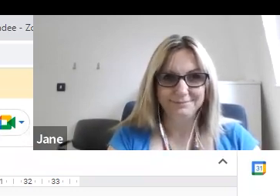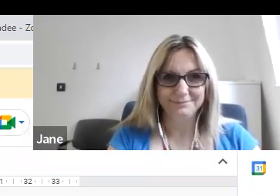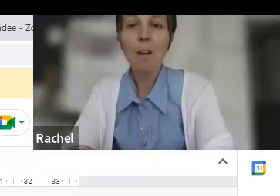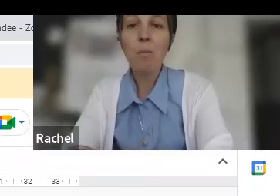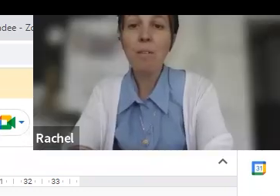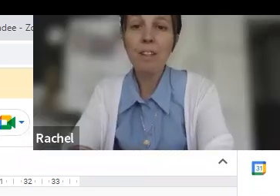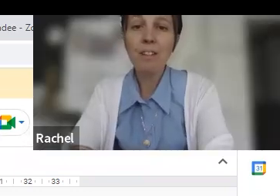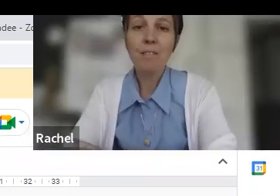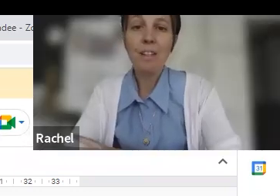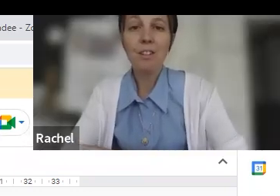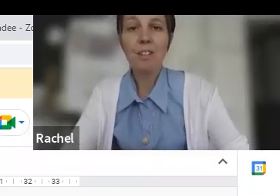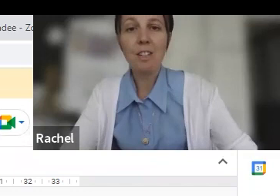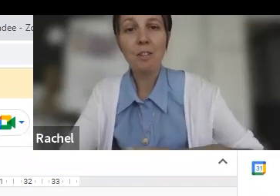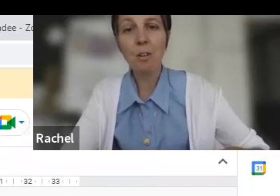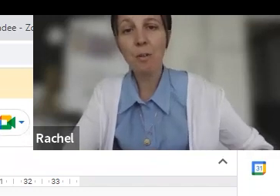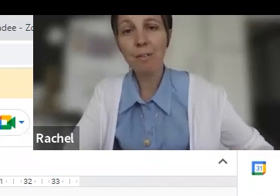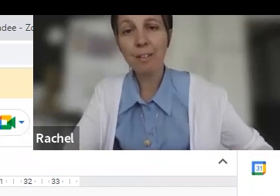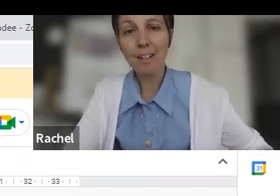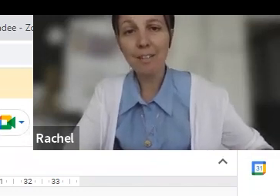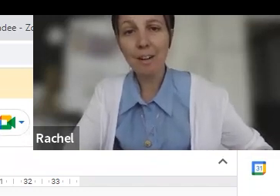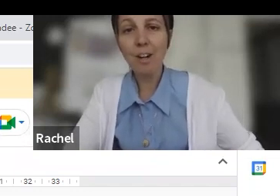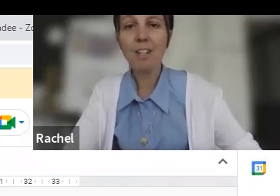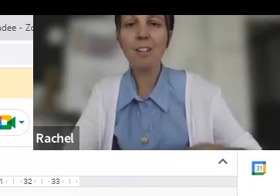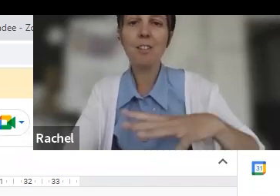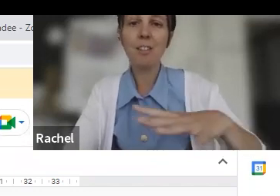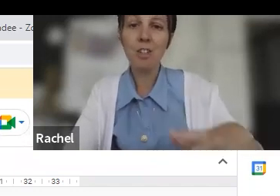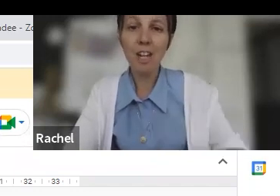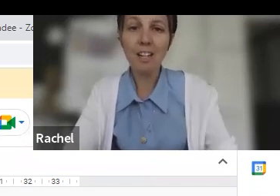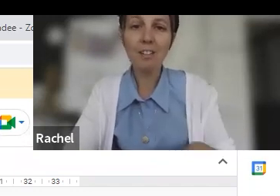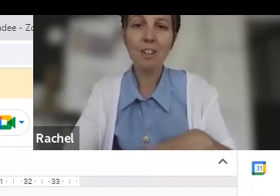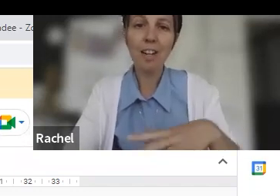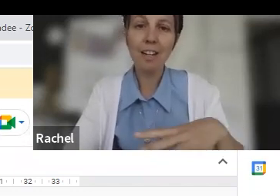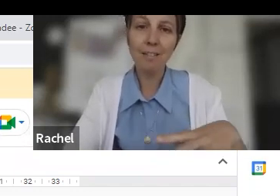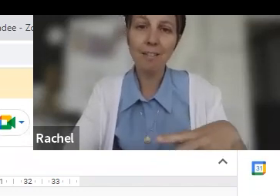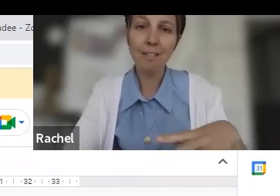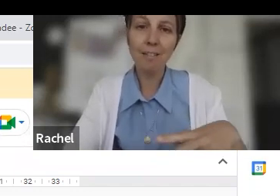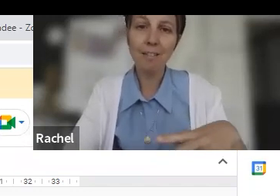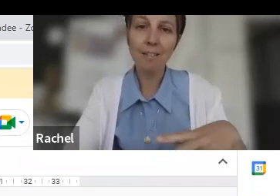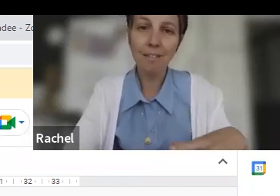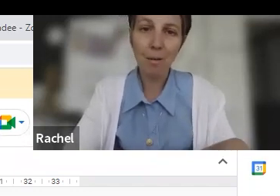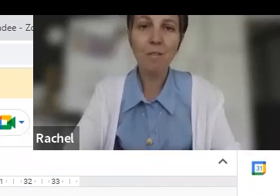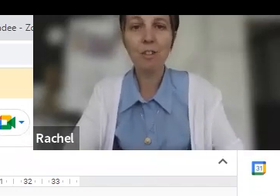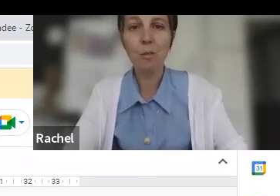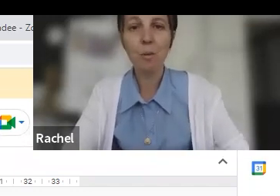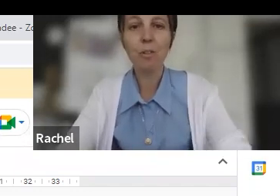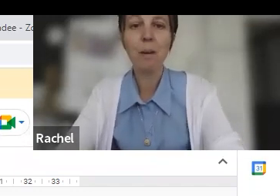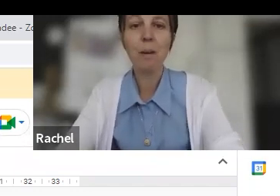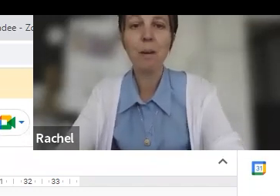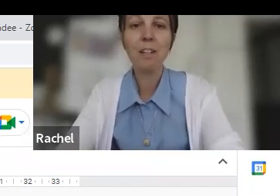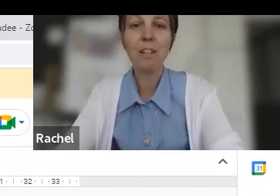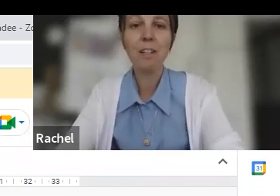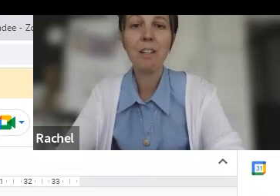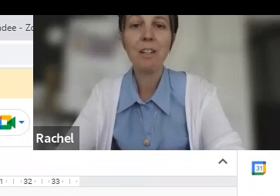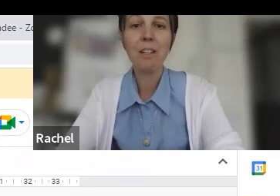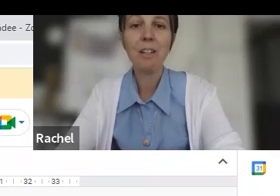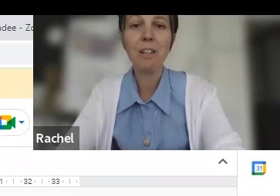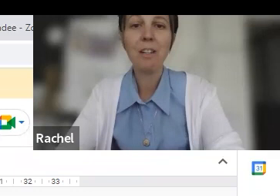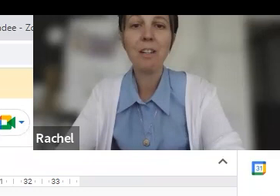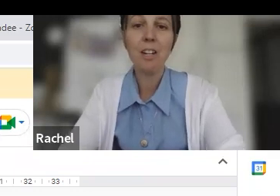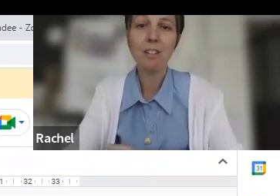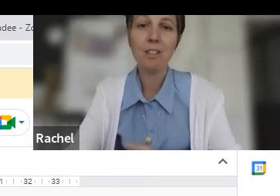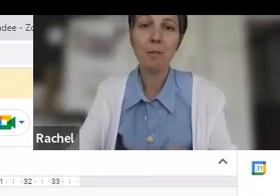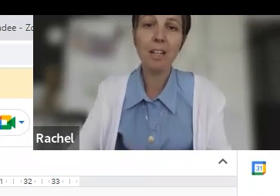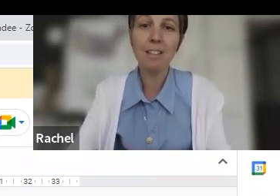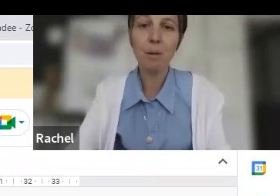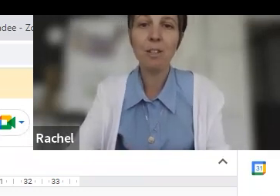Yeah, and again with the interventions, it's all around kind of that readiness to change and kind of motivation to want to make